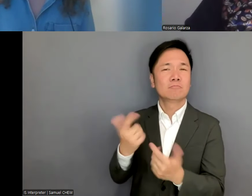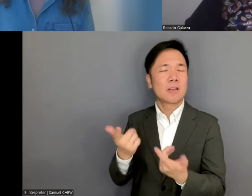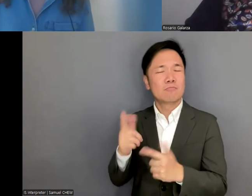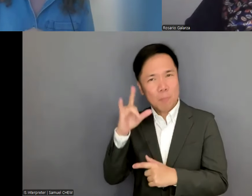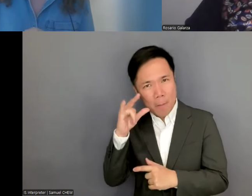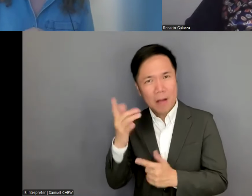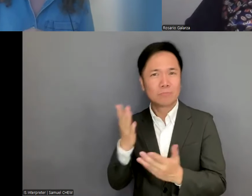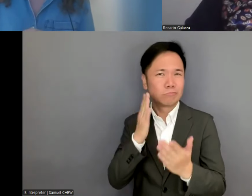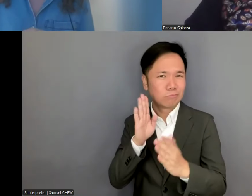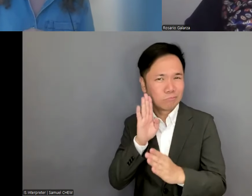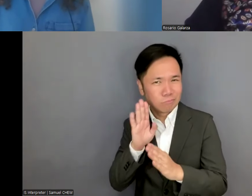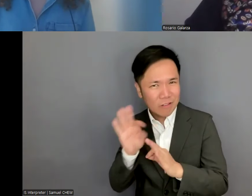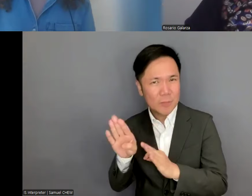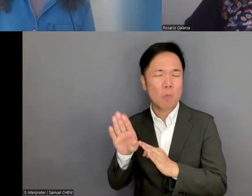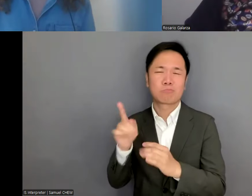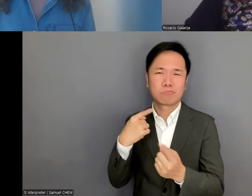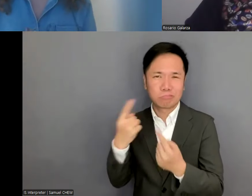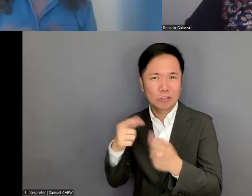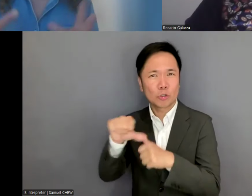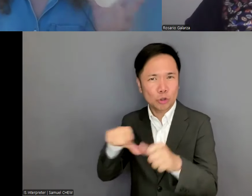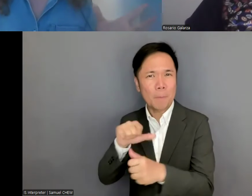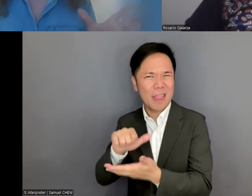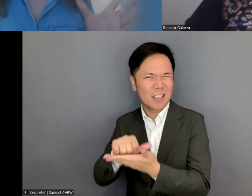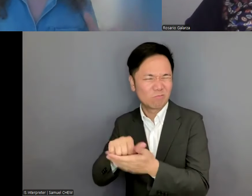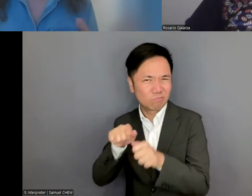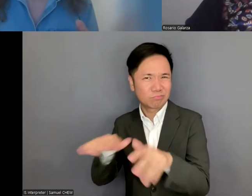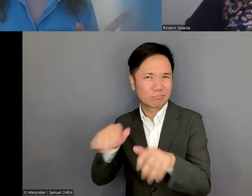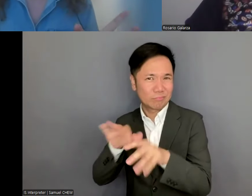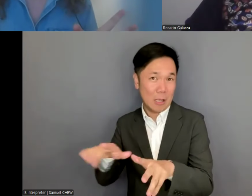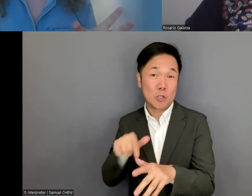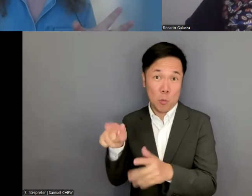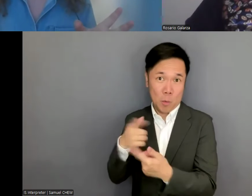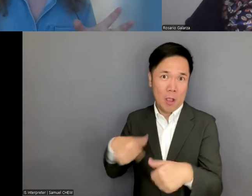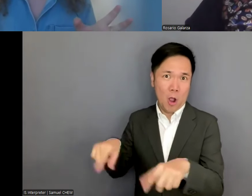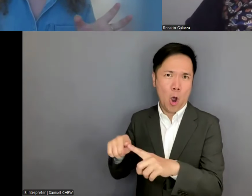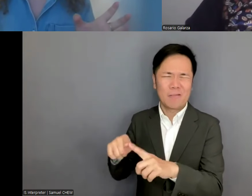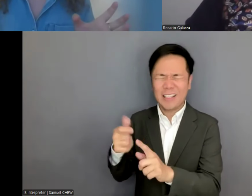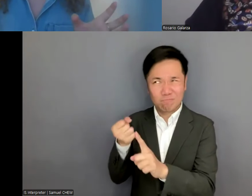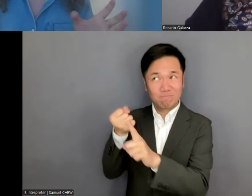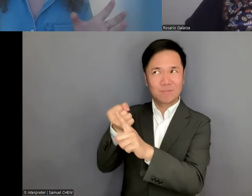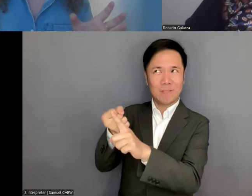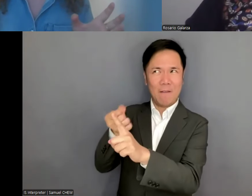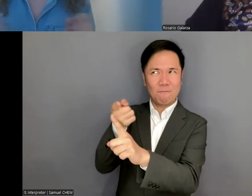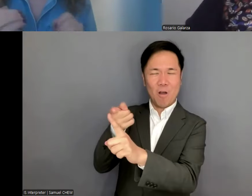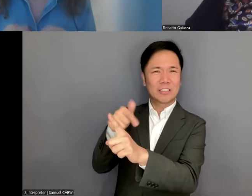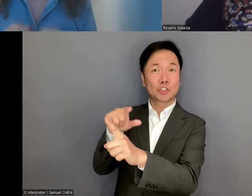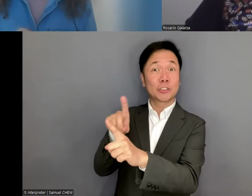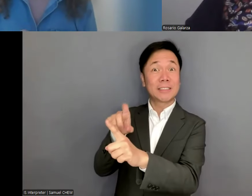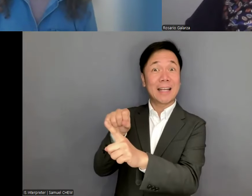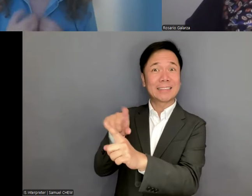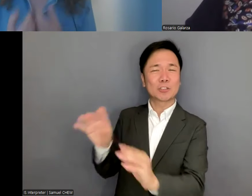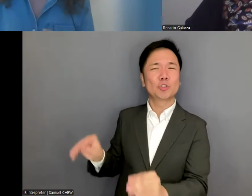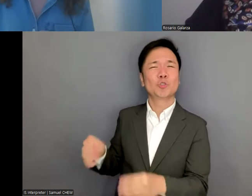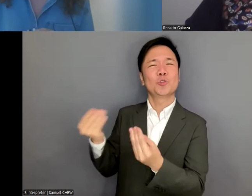worked together to develop key messages, as we called it, the campaign for GDS youth. So we had over 3